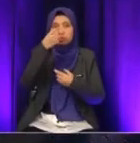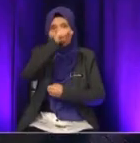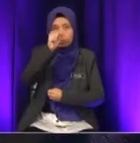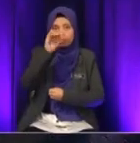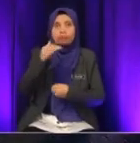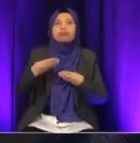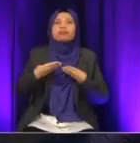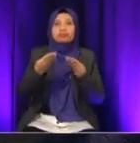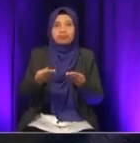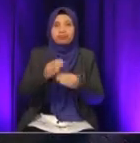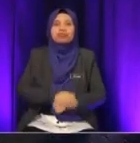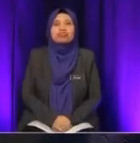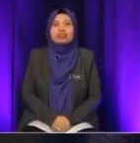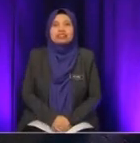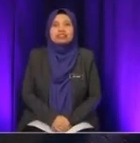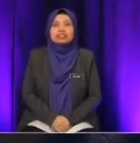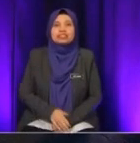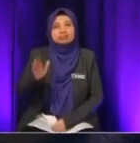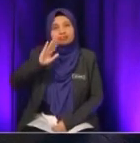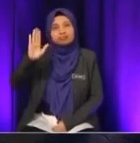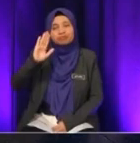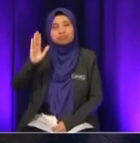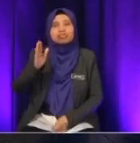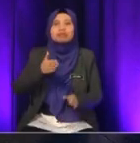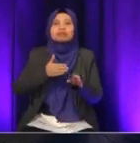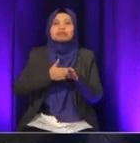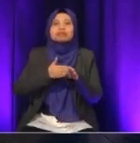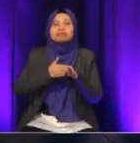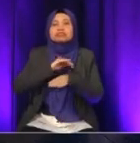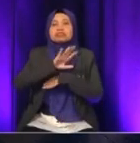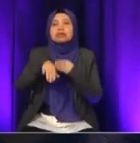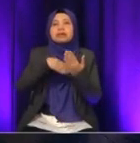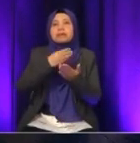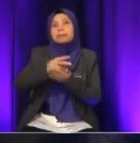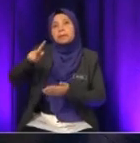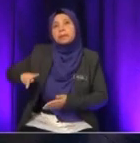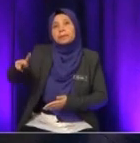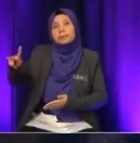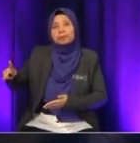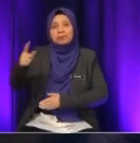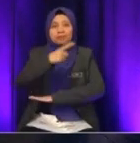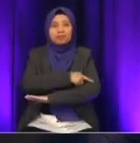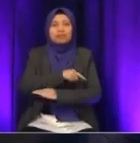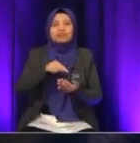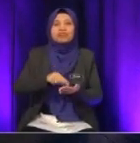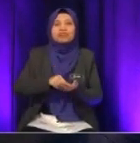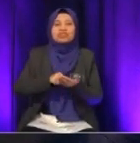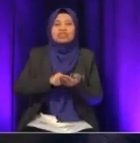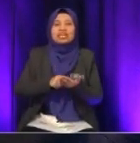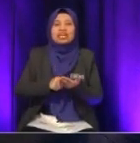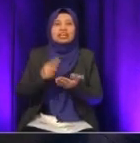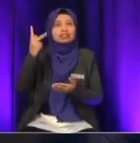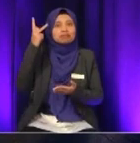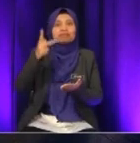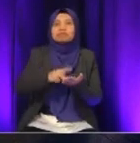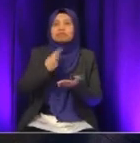right. Without further ado, let's also say hi. You know, welcome our pupils joining us virtually. Please do the honors, teacher.